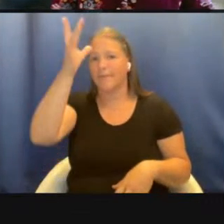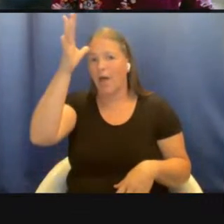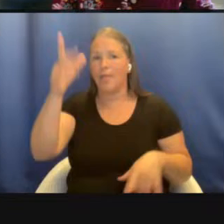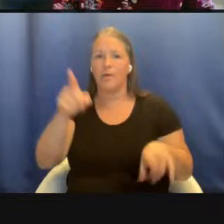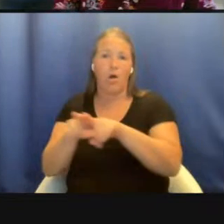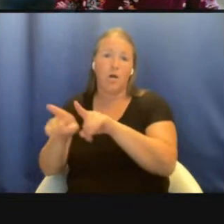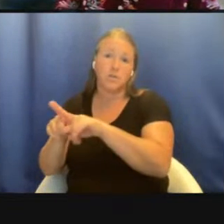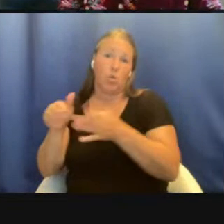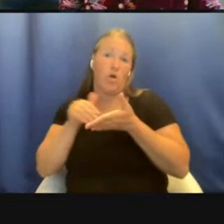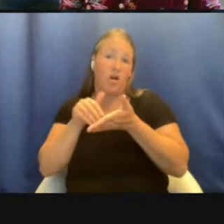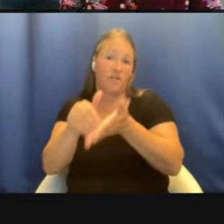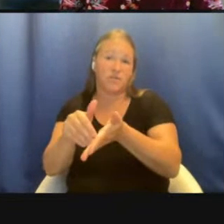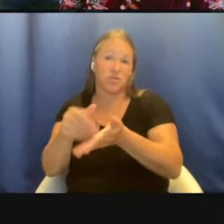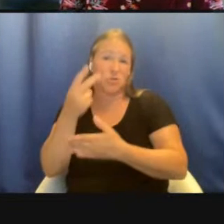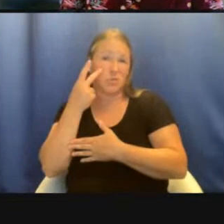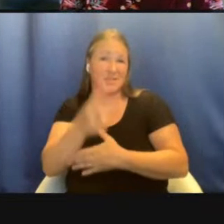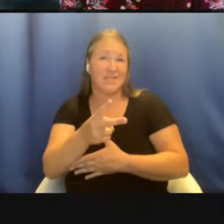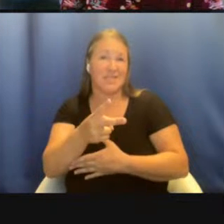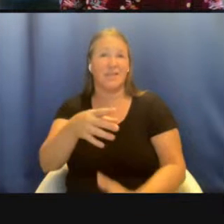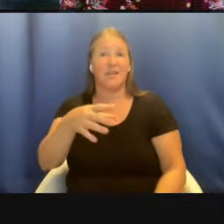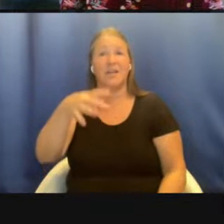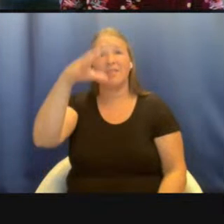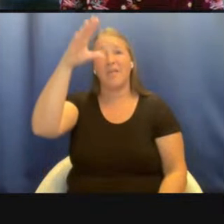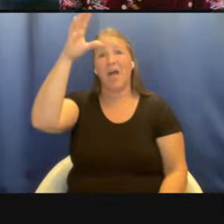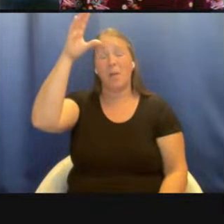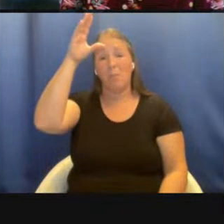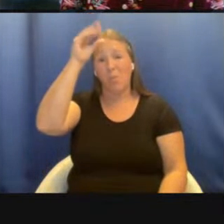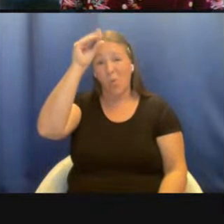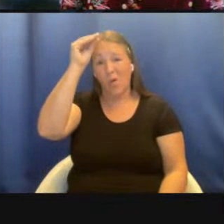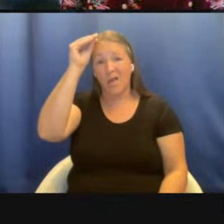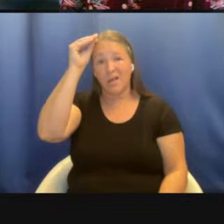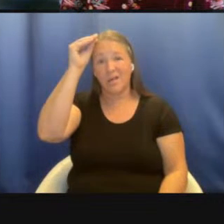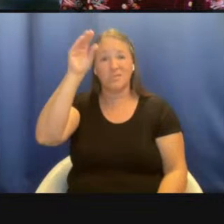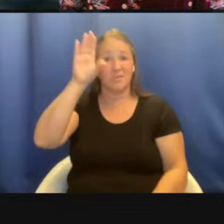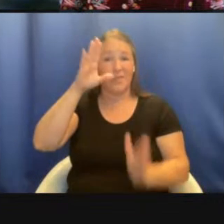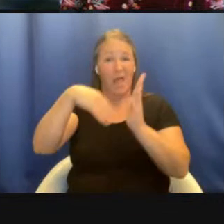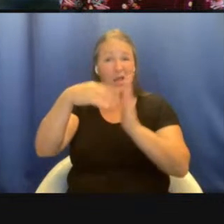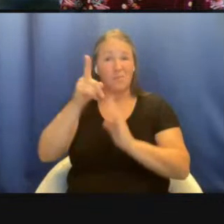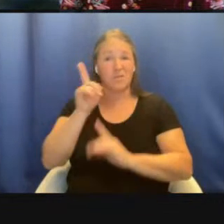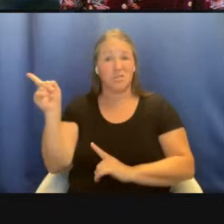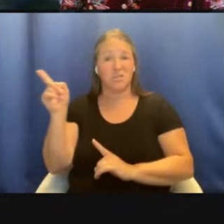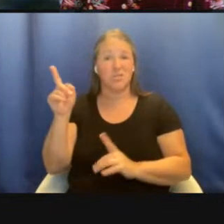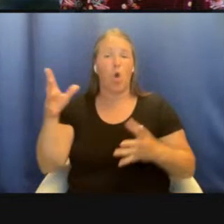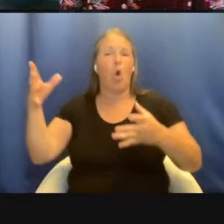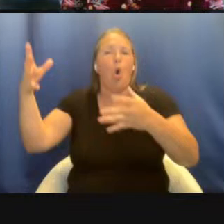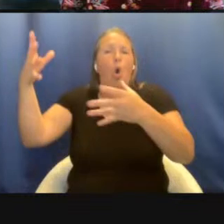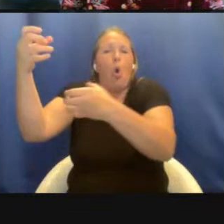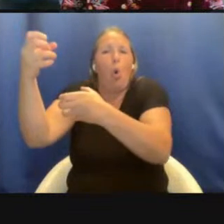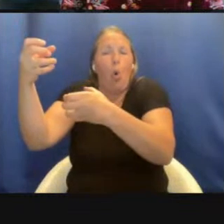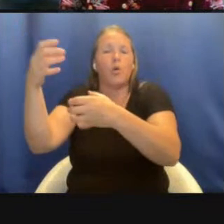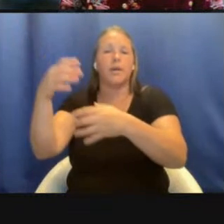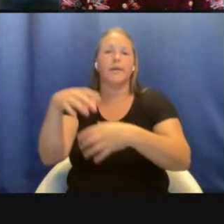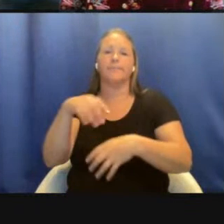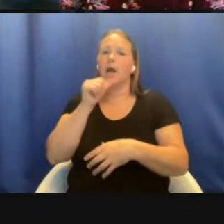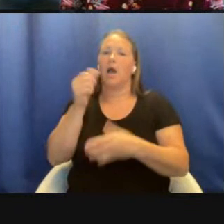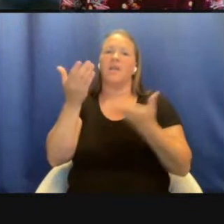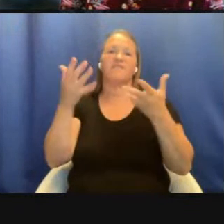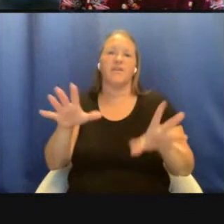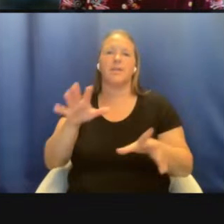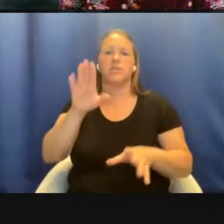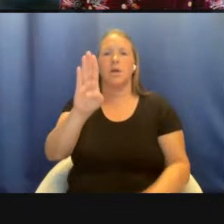boy grasping the unfinished bust of his father, that survives as a preliminary sketch at